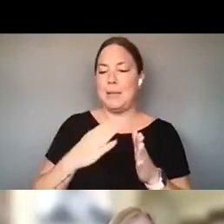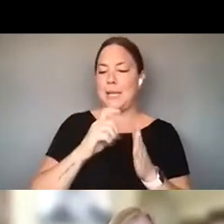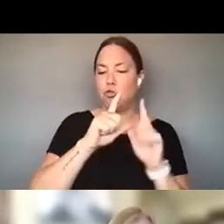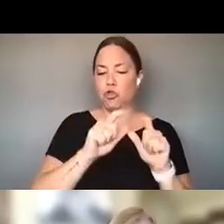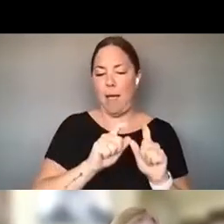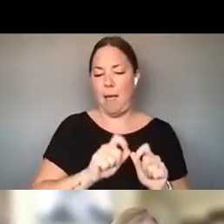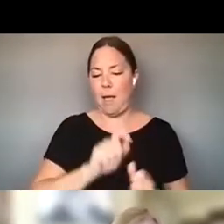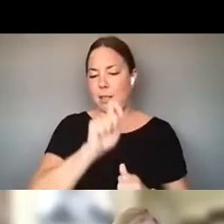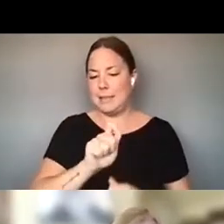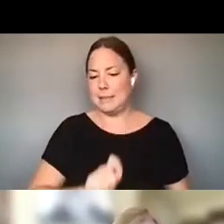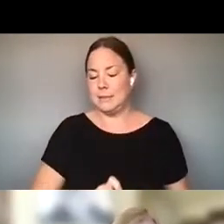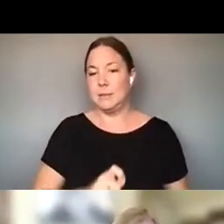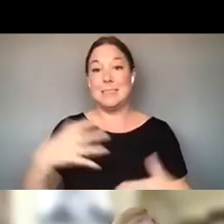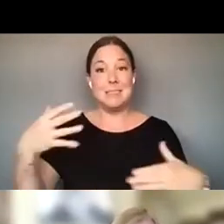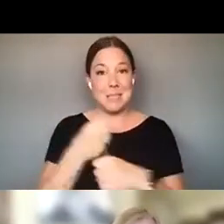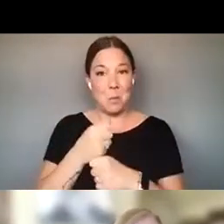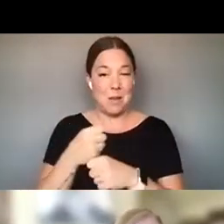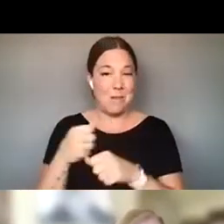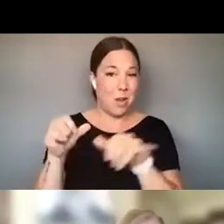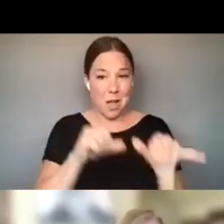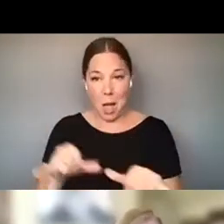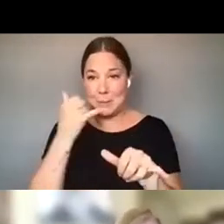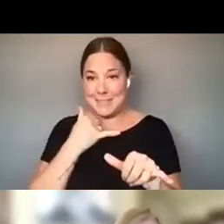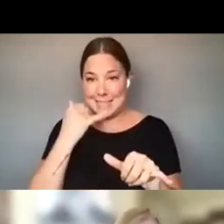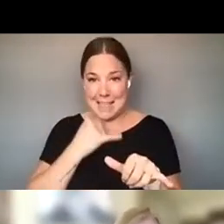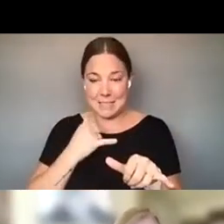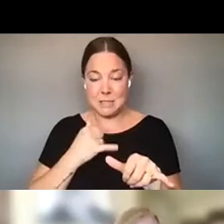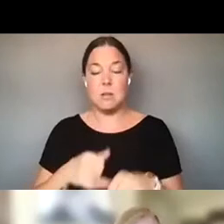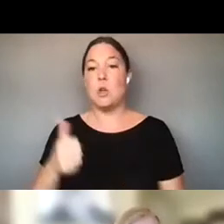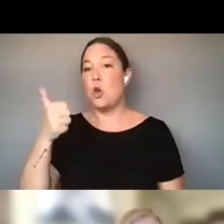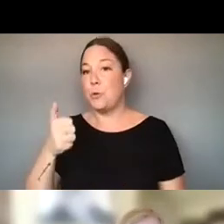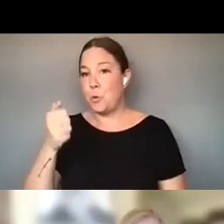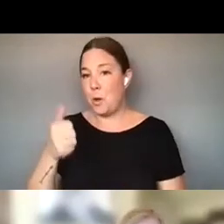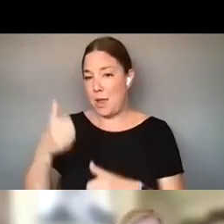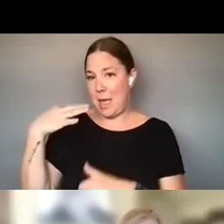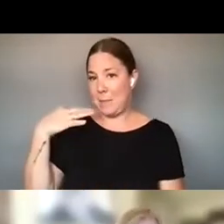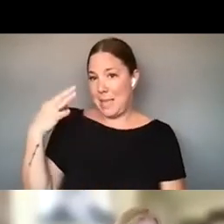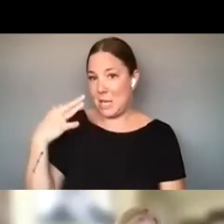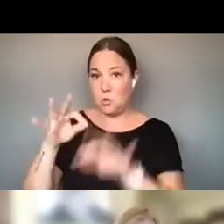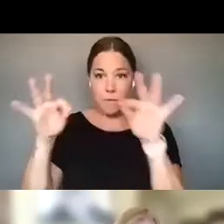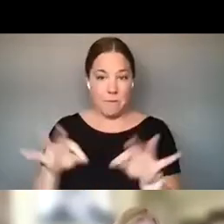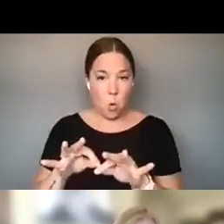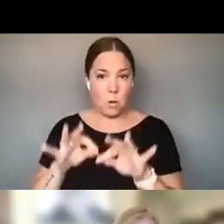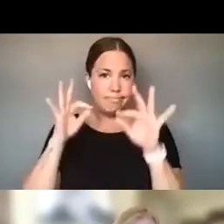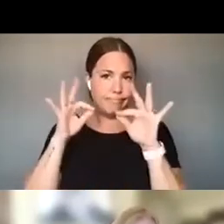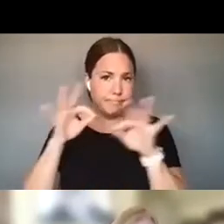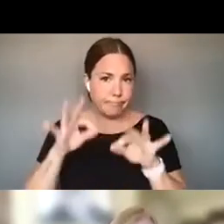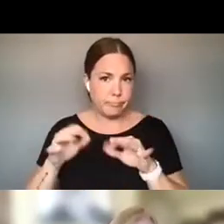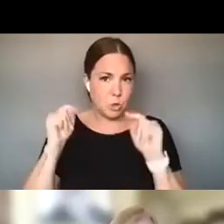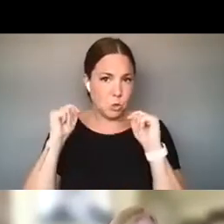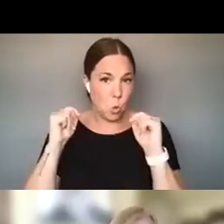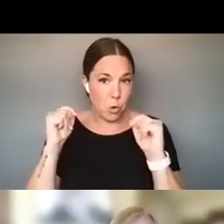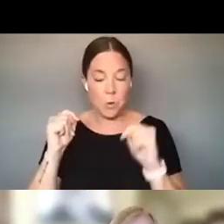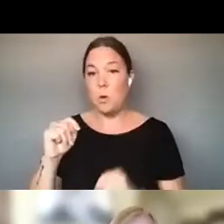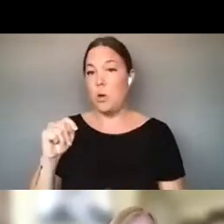common application mistakes, a grant application form tutorial, grants.gov and